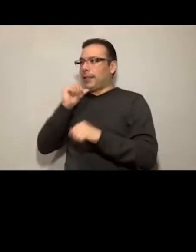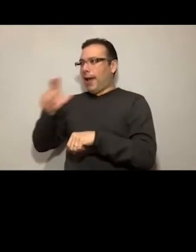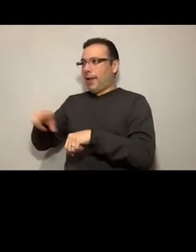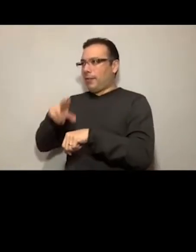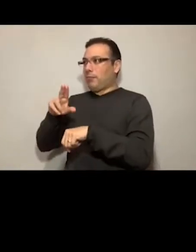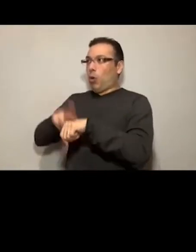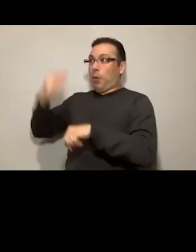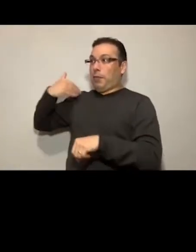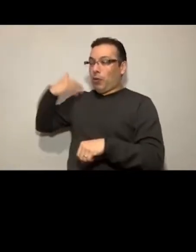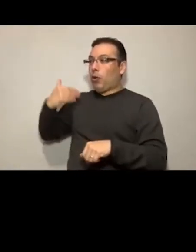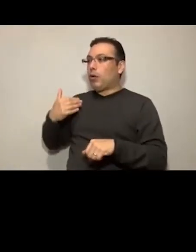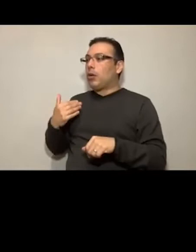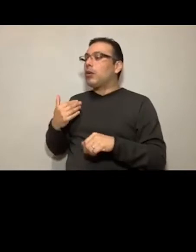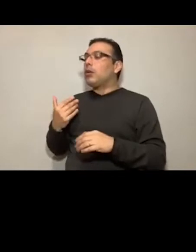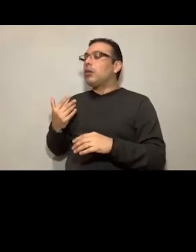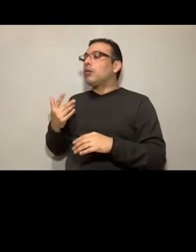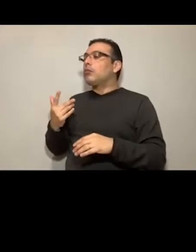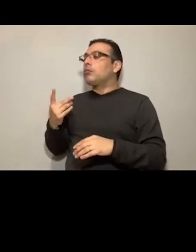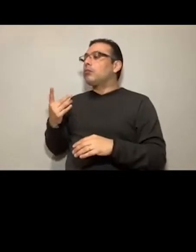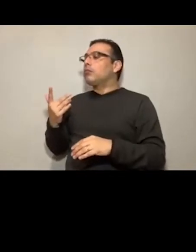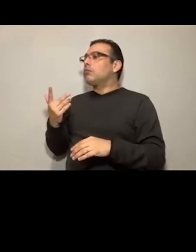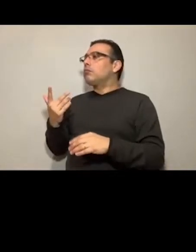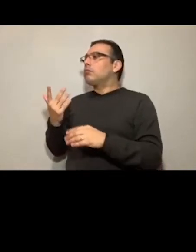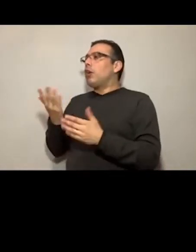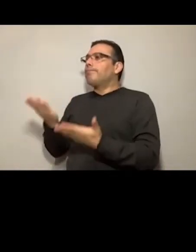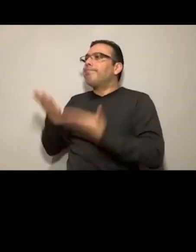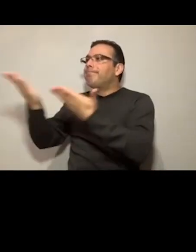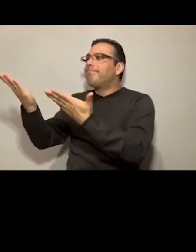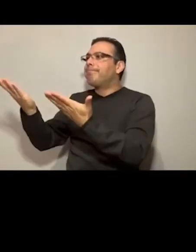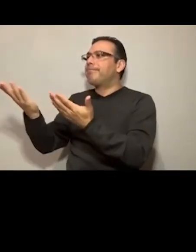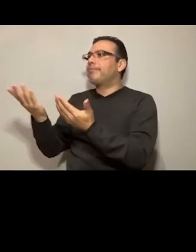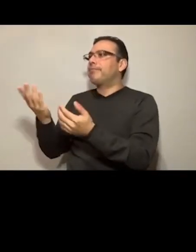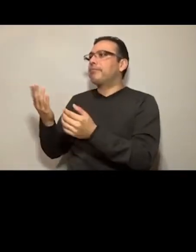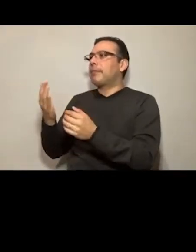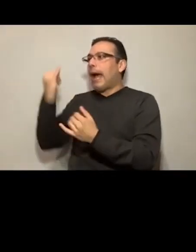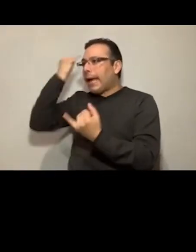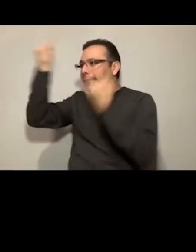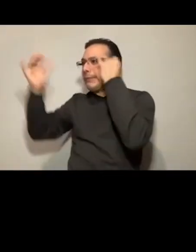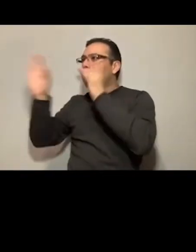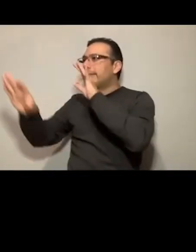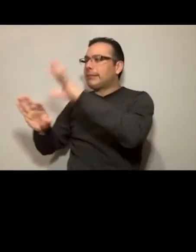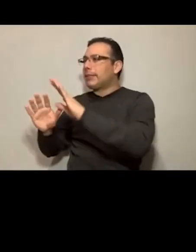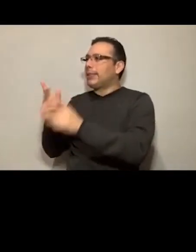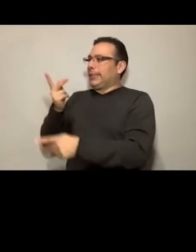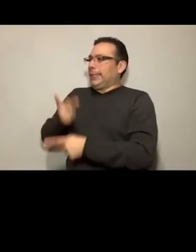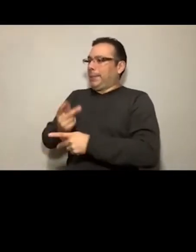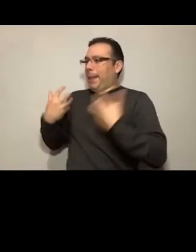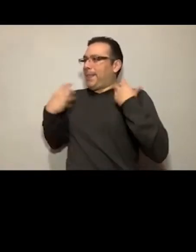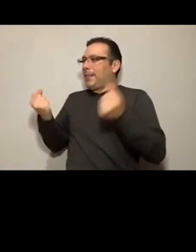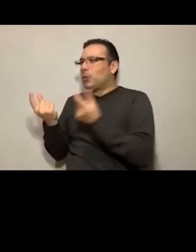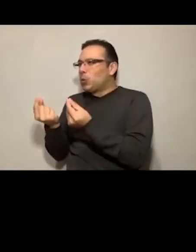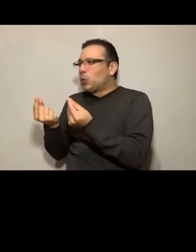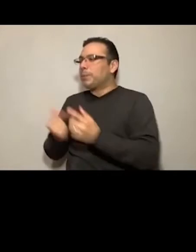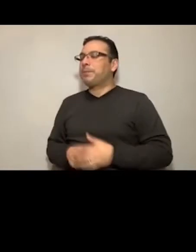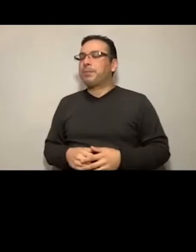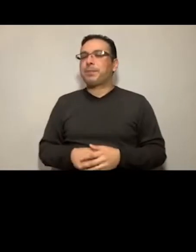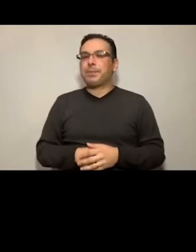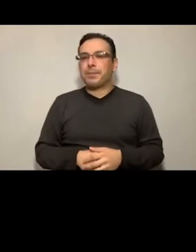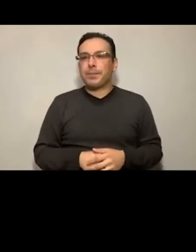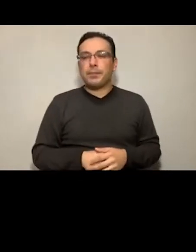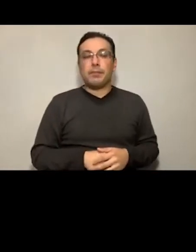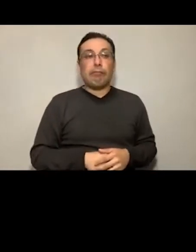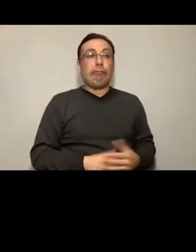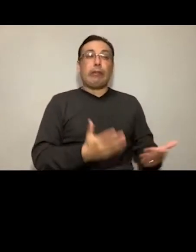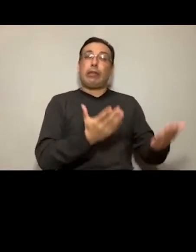what advice would you give to them to maintain a healthy lifestyle? Try to avoid being out in